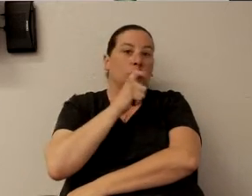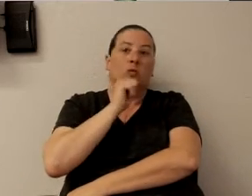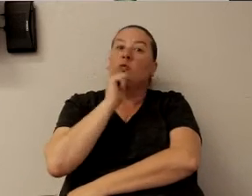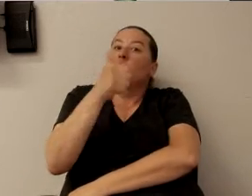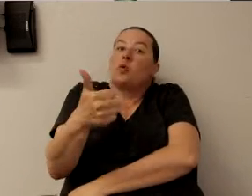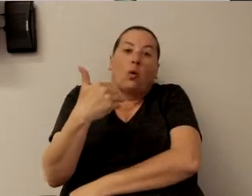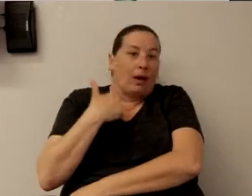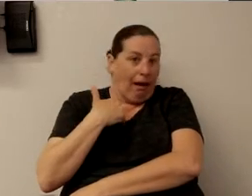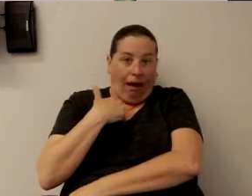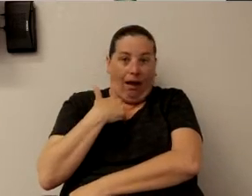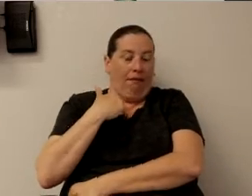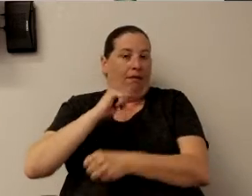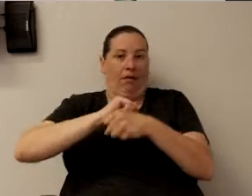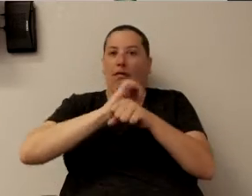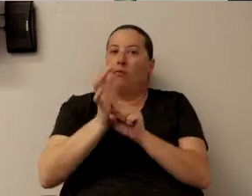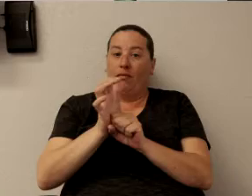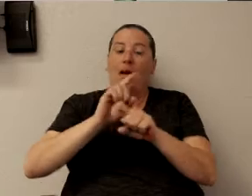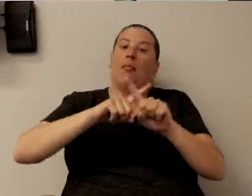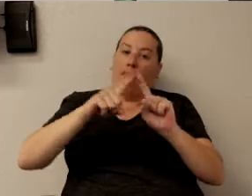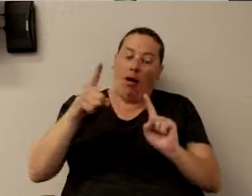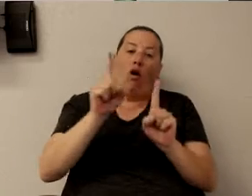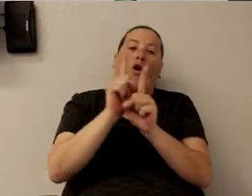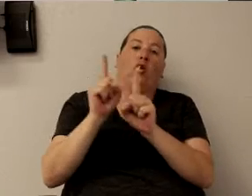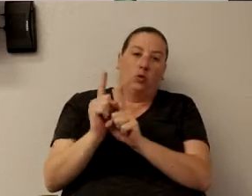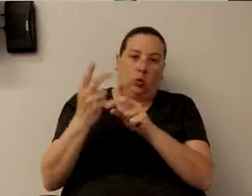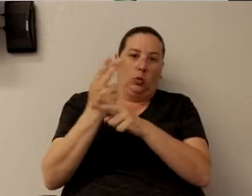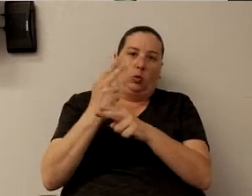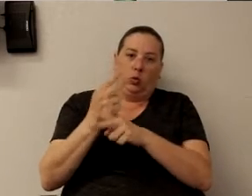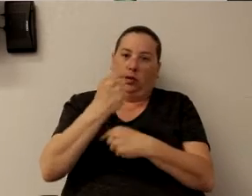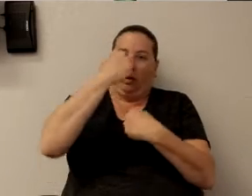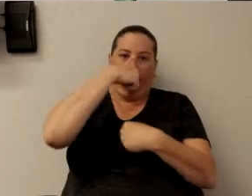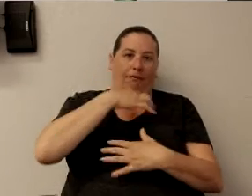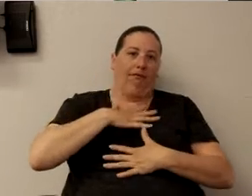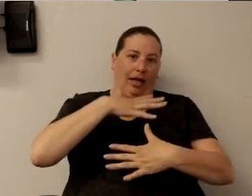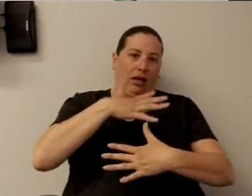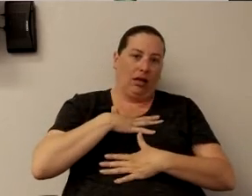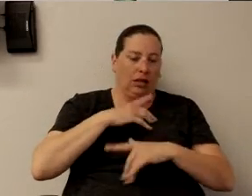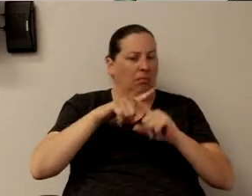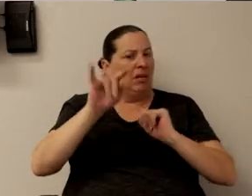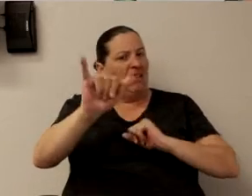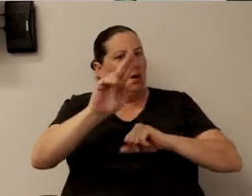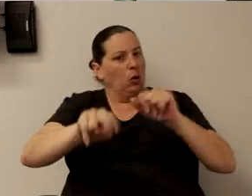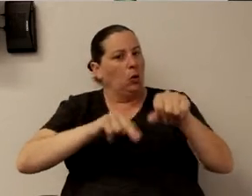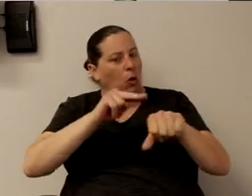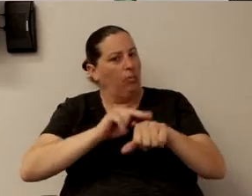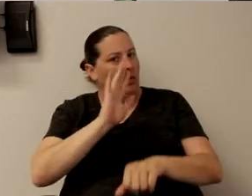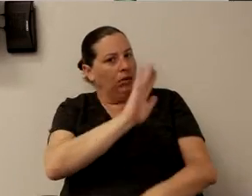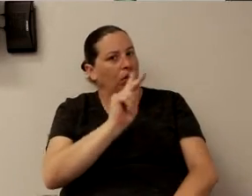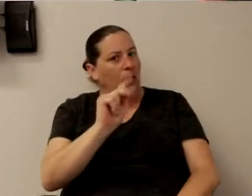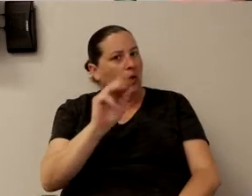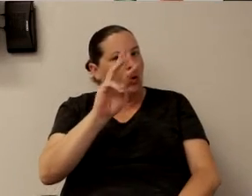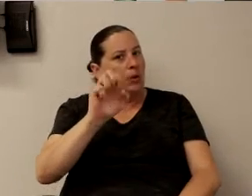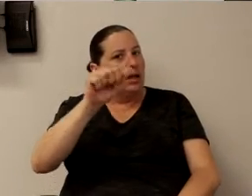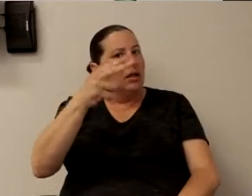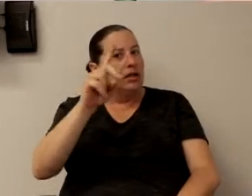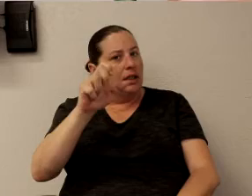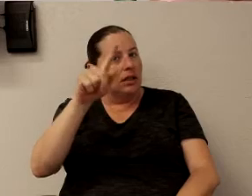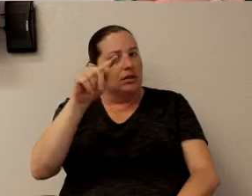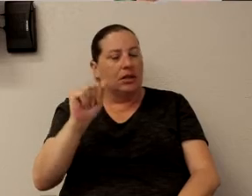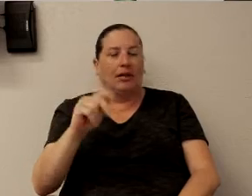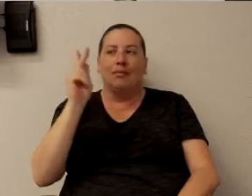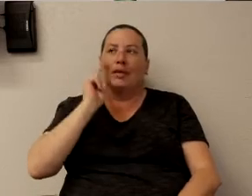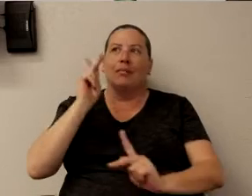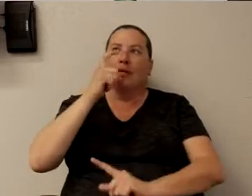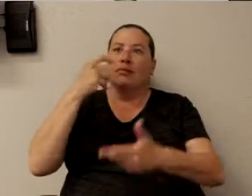are also on ventilators. But that's normal at Kaweah Delta. Again, patients coming in with pneumonia